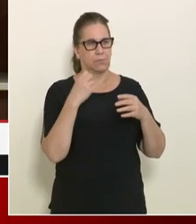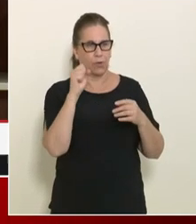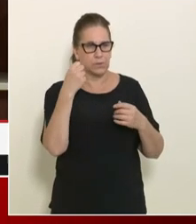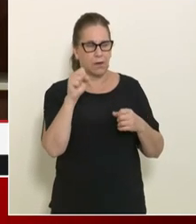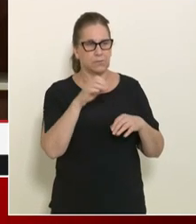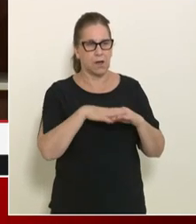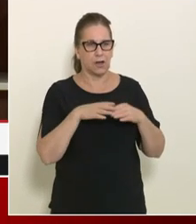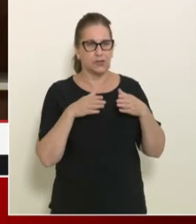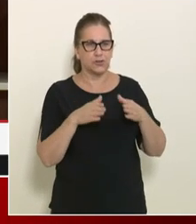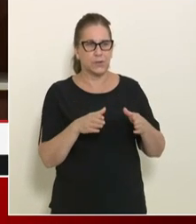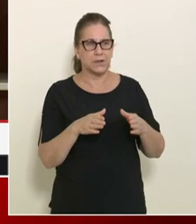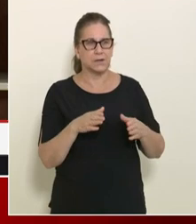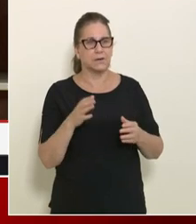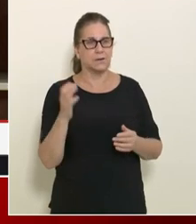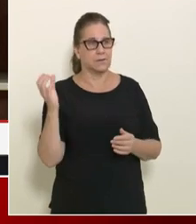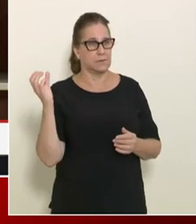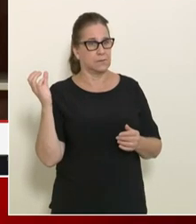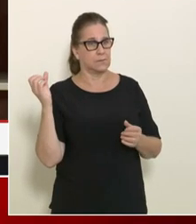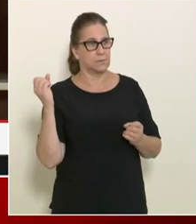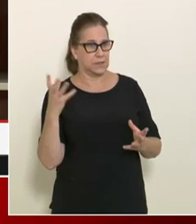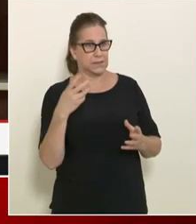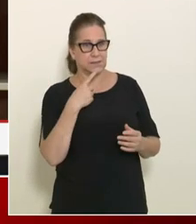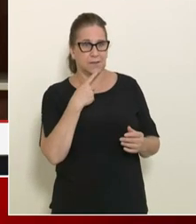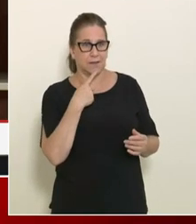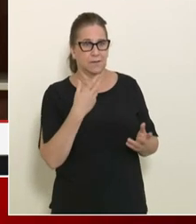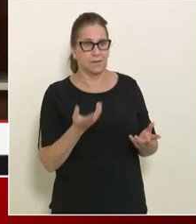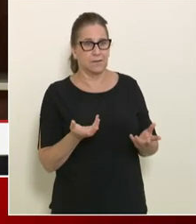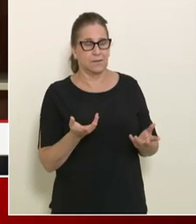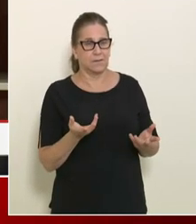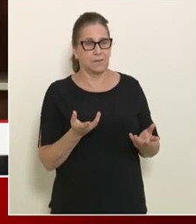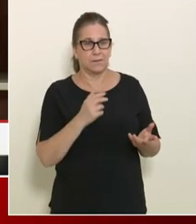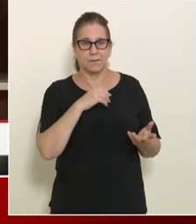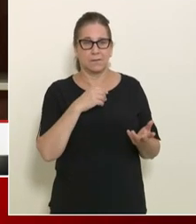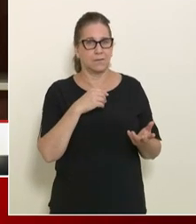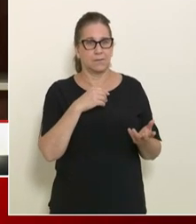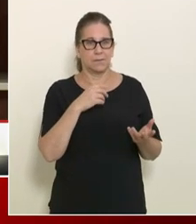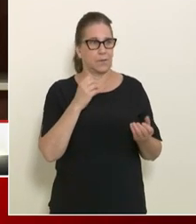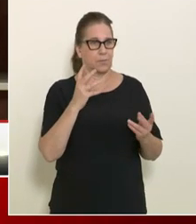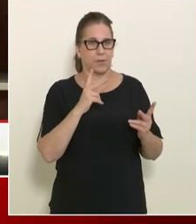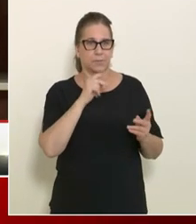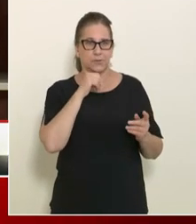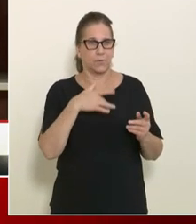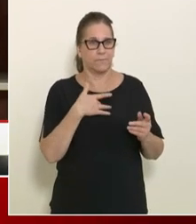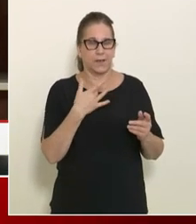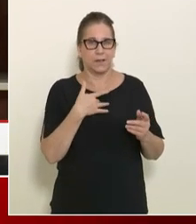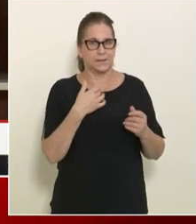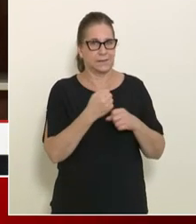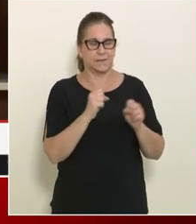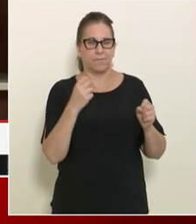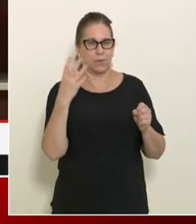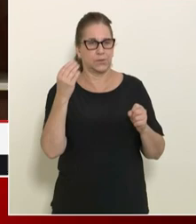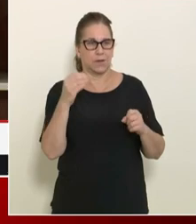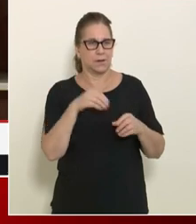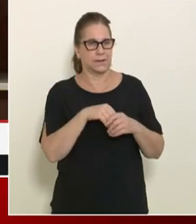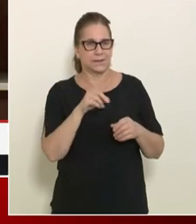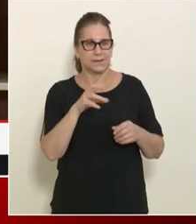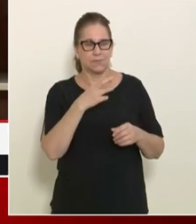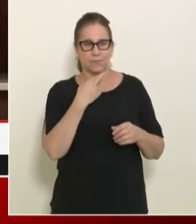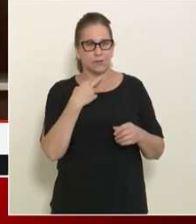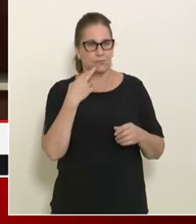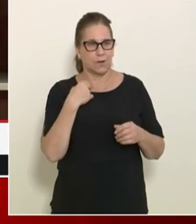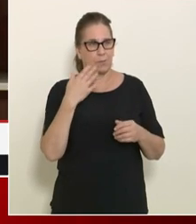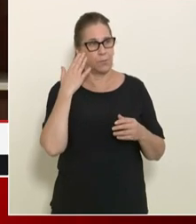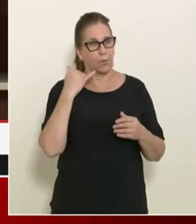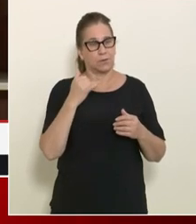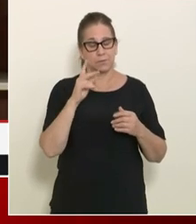back and they said that they just simply don't feel safe eating outside in D.C. restaurants when you have protesters going around